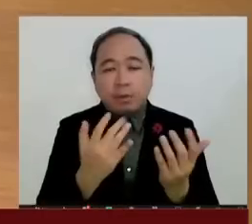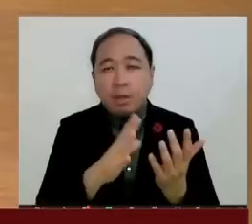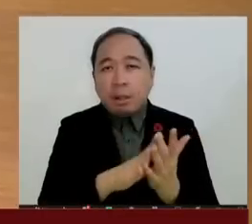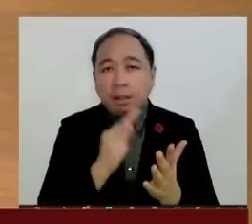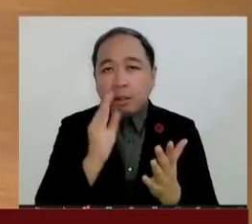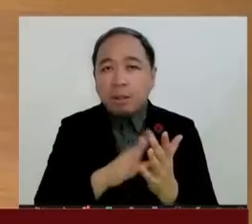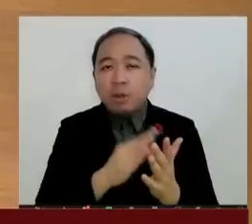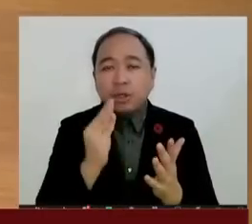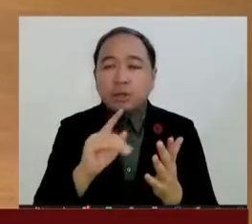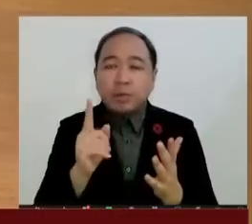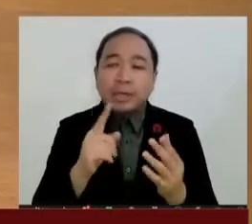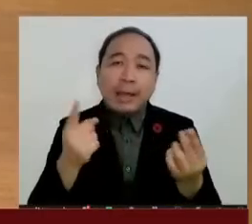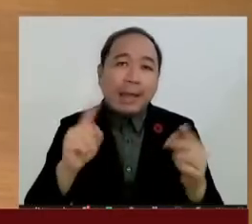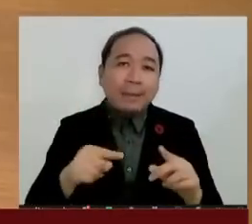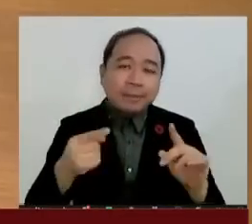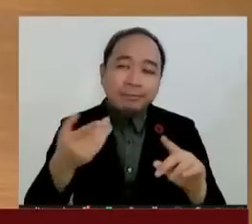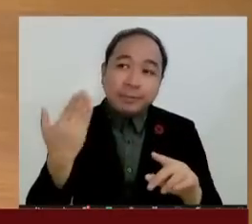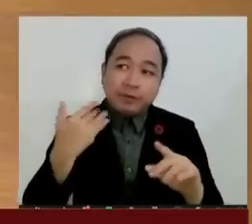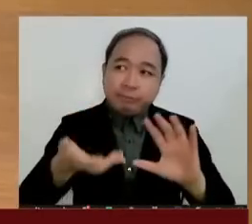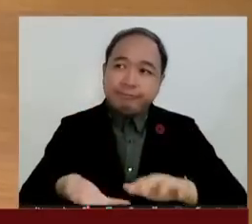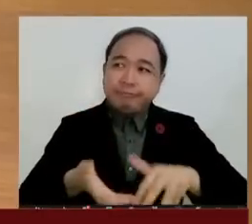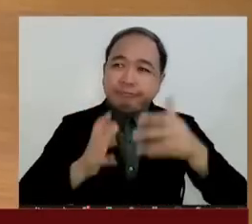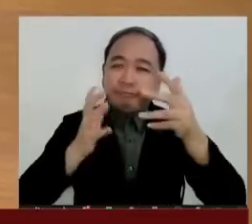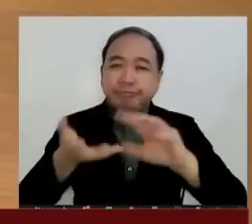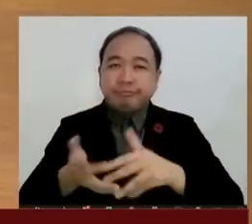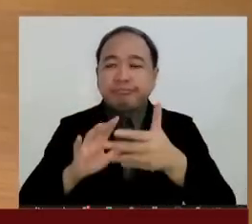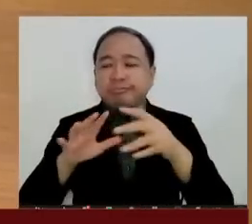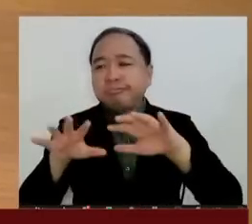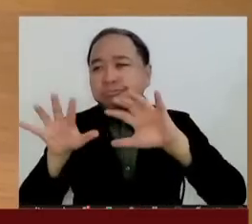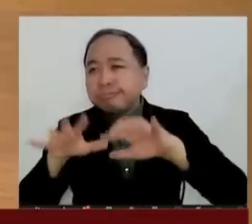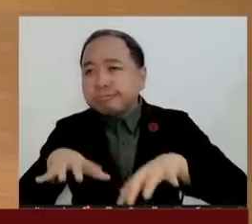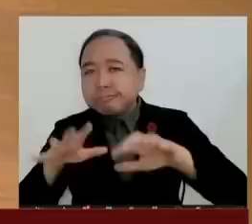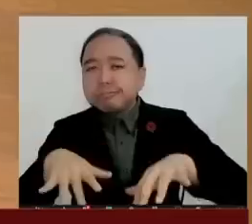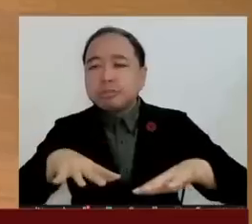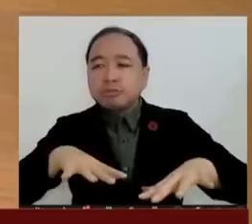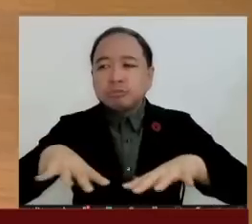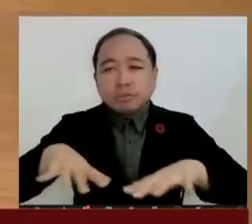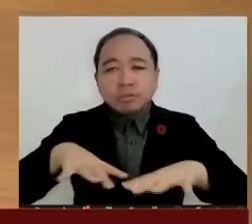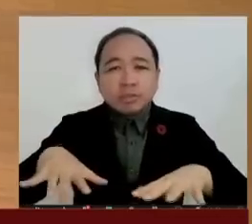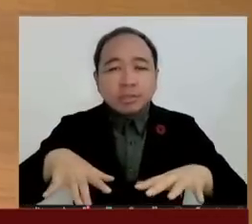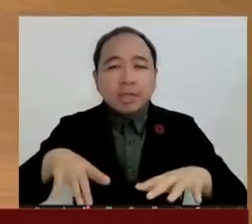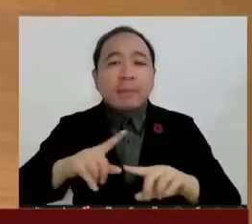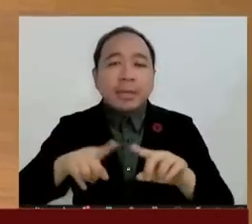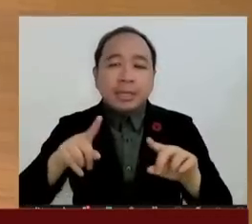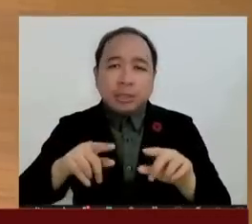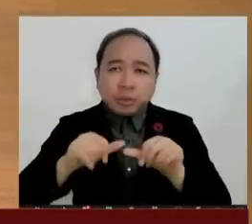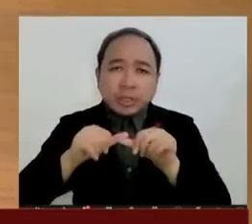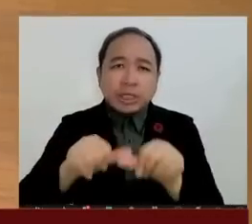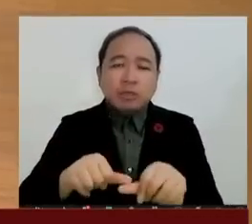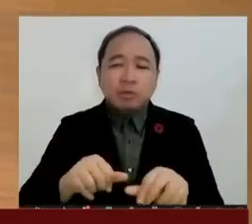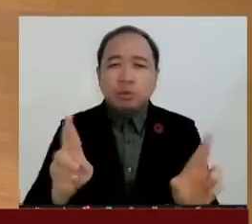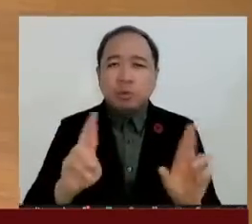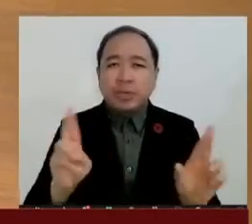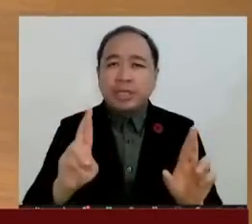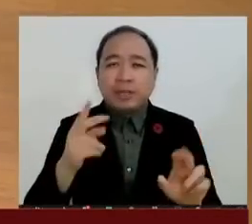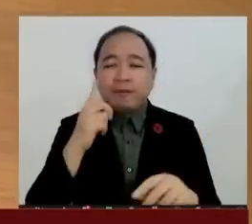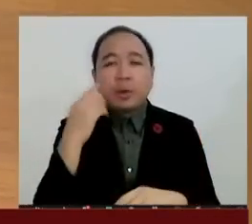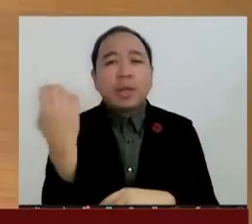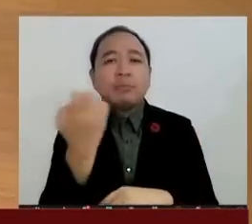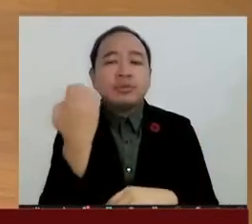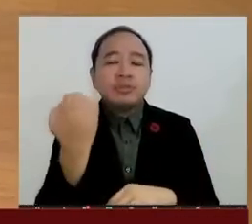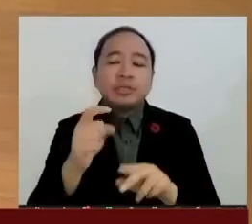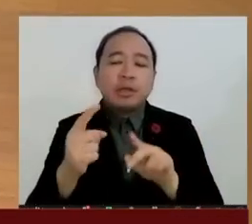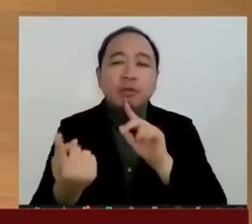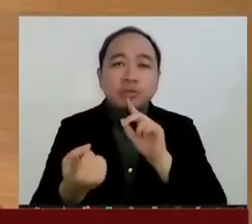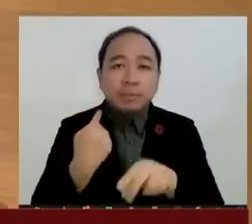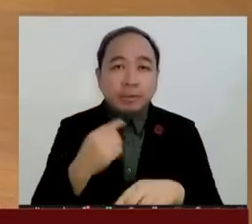past disasters, but we continue to be alert and prepared in our disaster response. It has in fact been commented